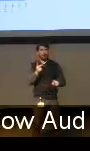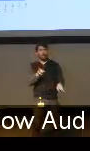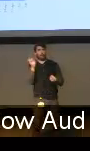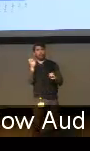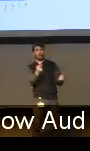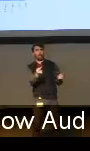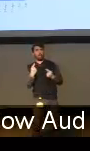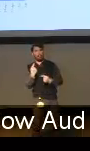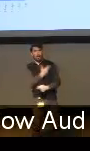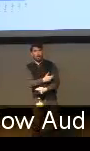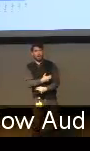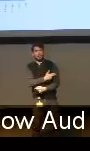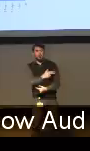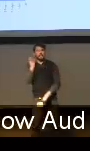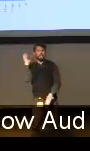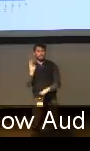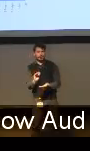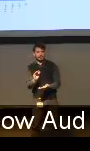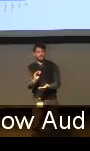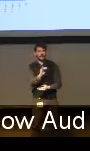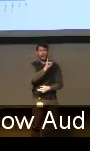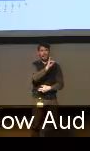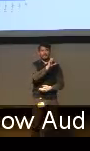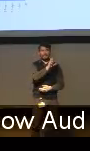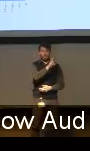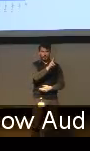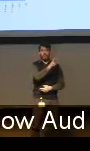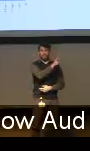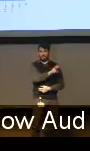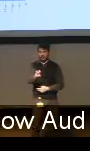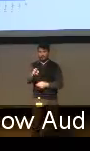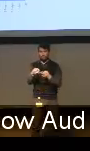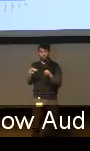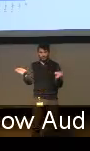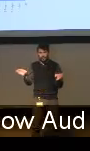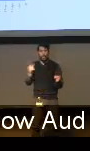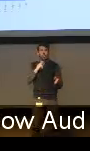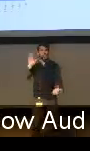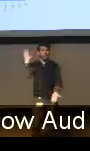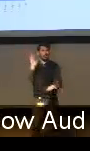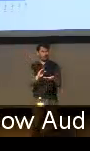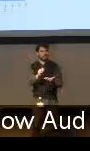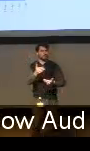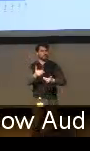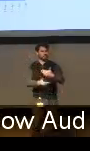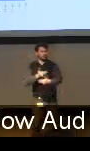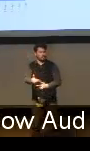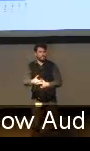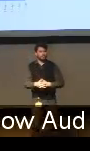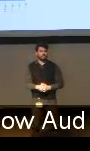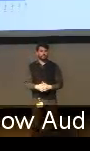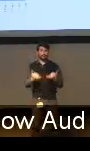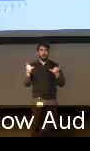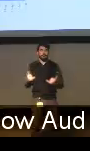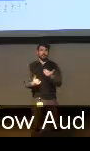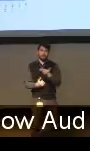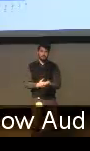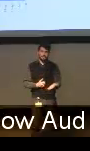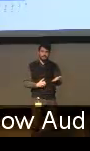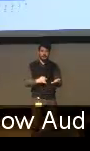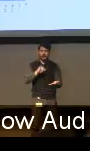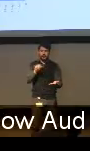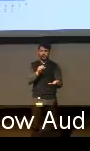and step down from the ICU kind of equilibrates over time. So with that, I'm going to pass it on to Jeff, who's going